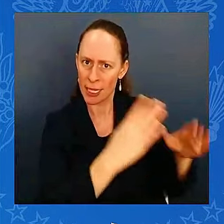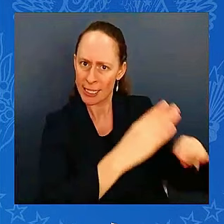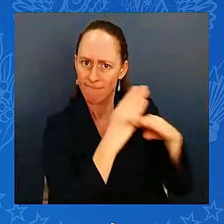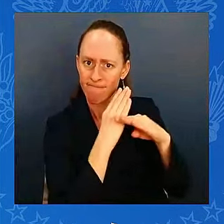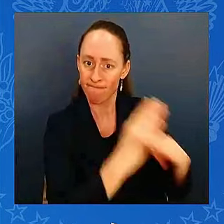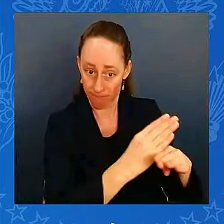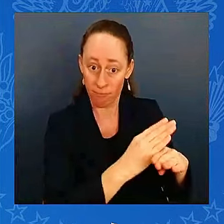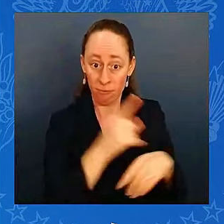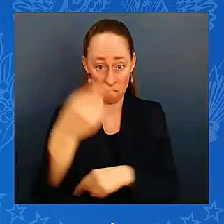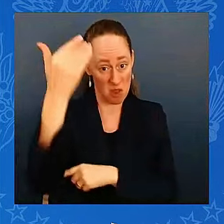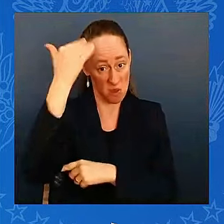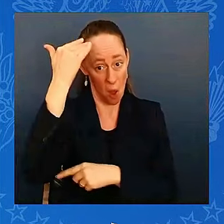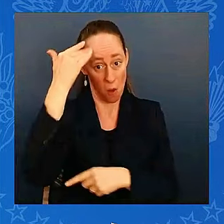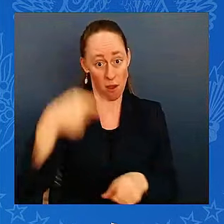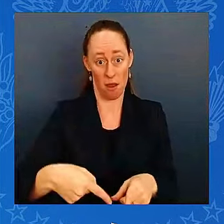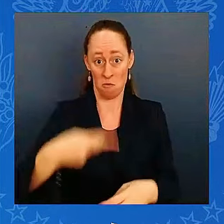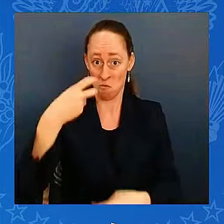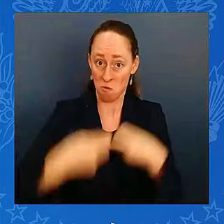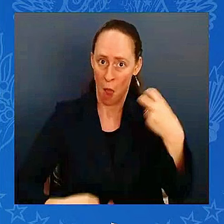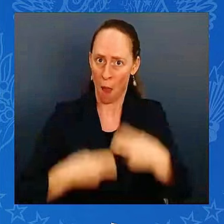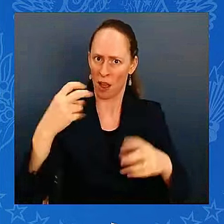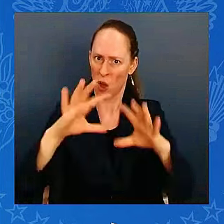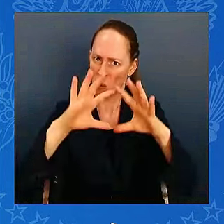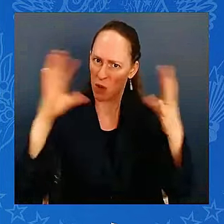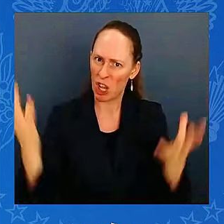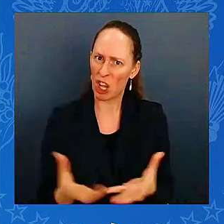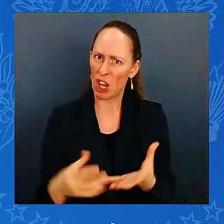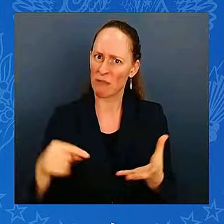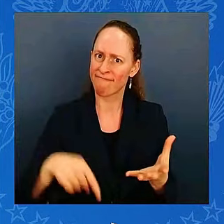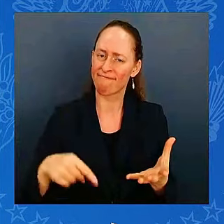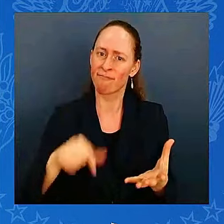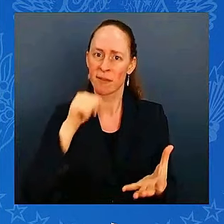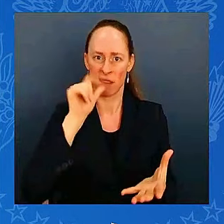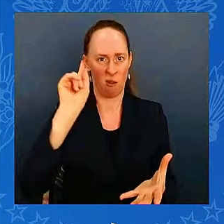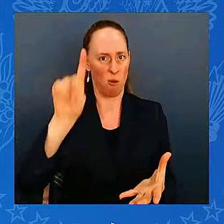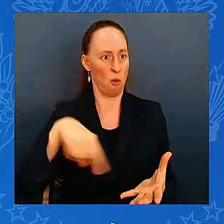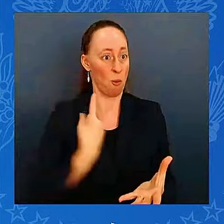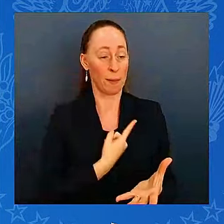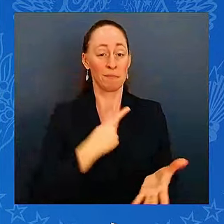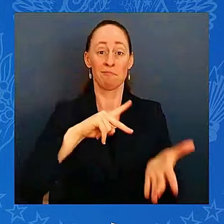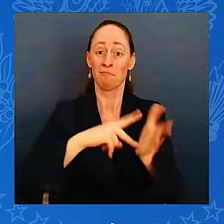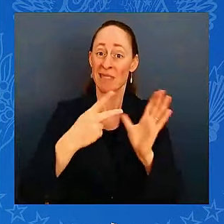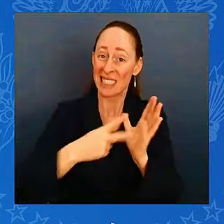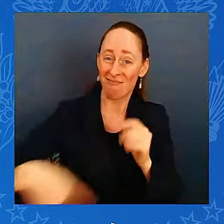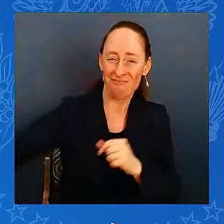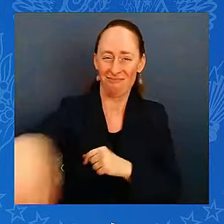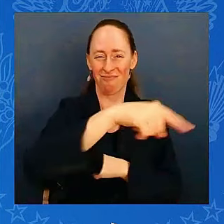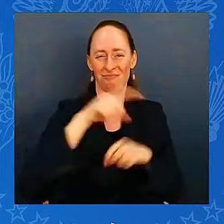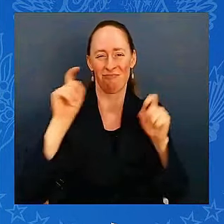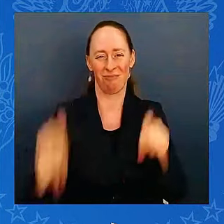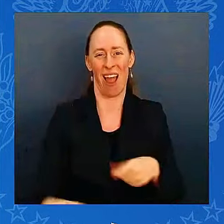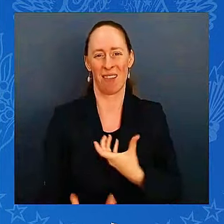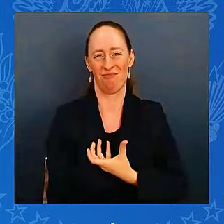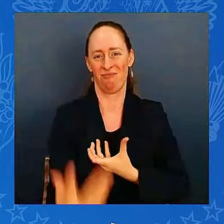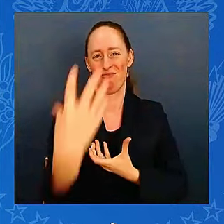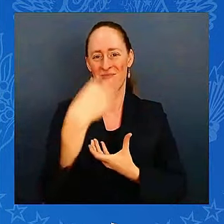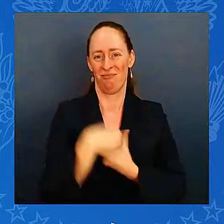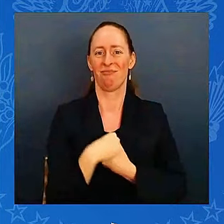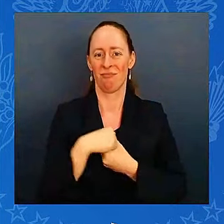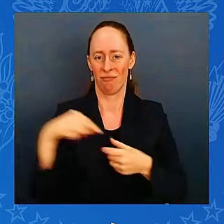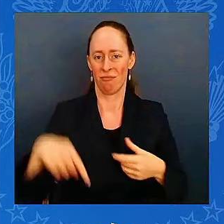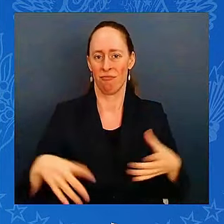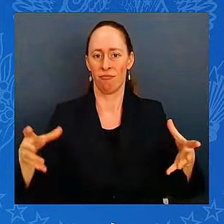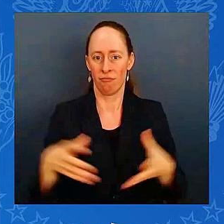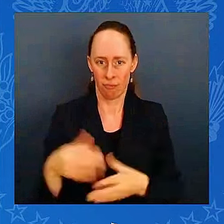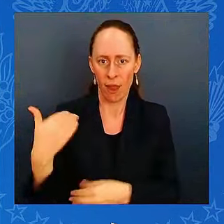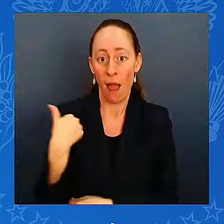global solutions. So we established the Trilateral Fentanyl Committee with Canada and Mexico to